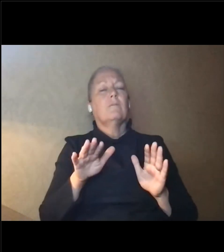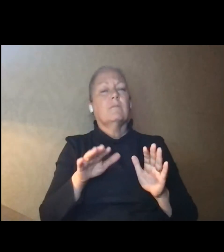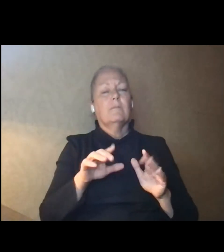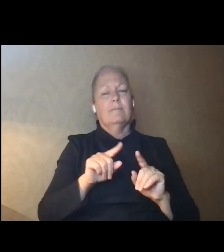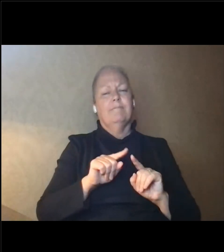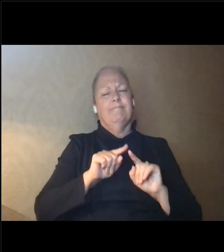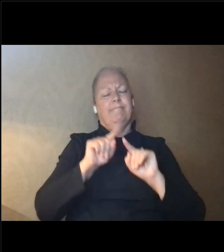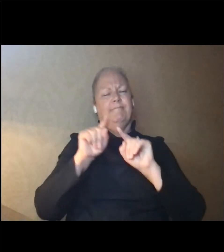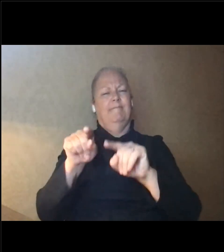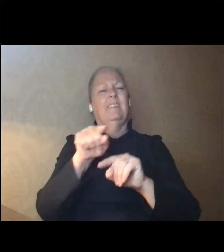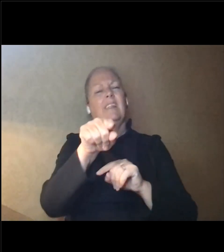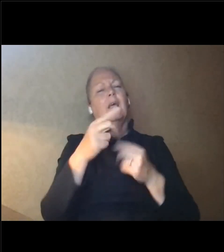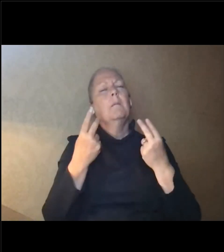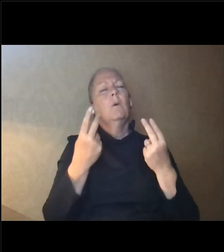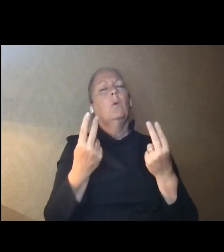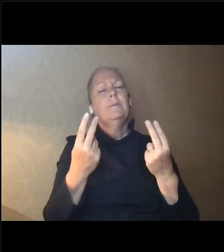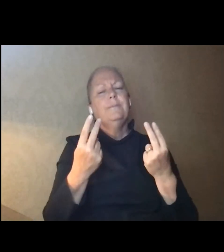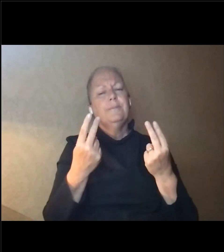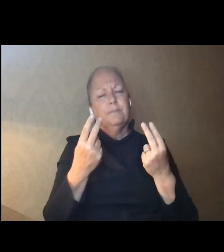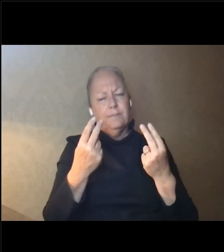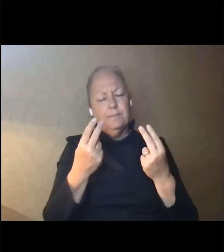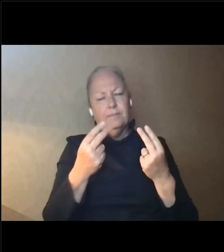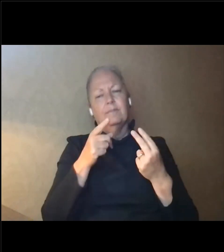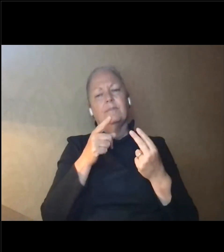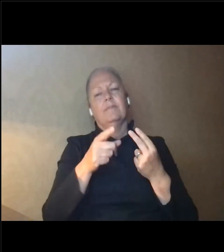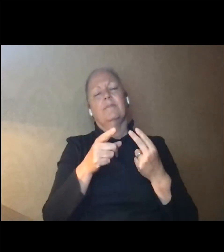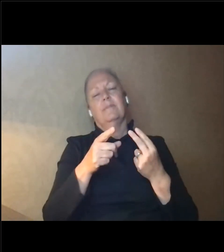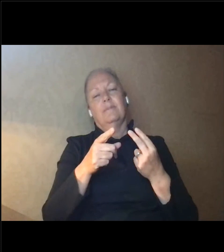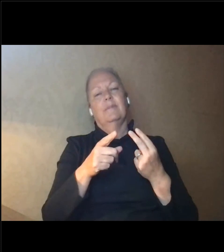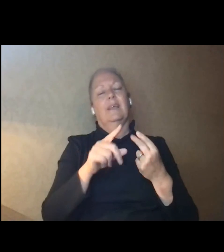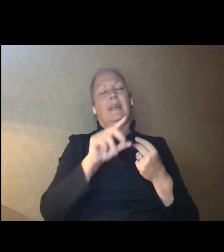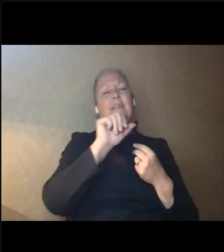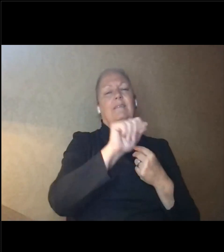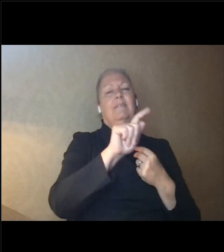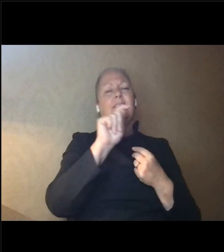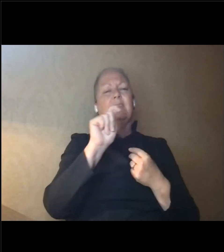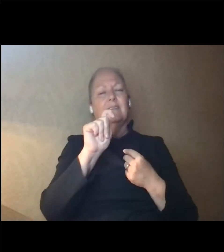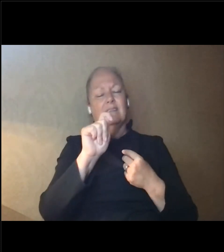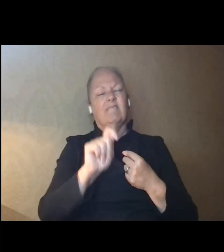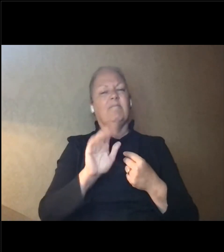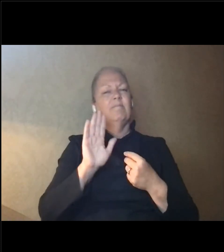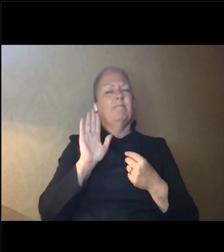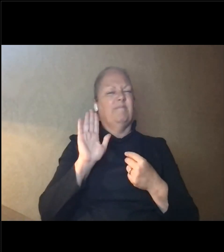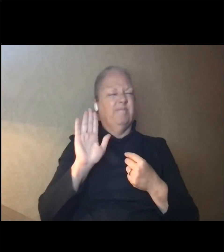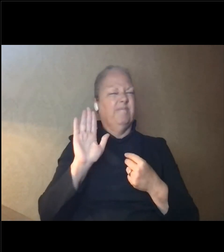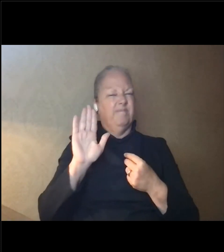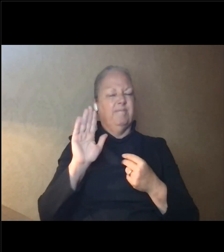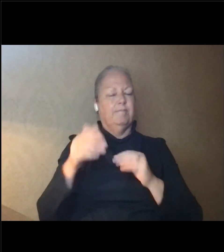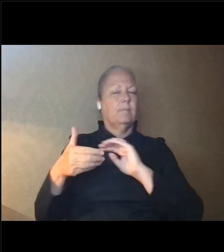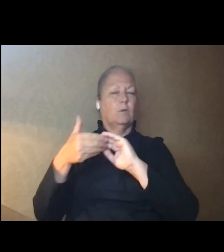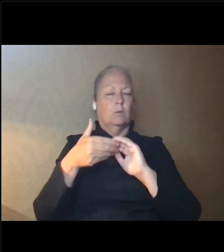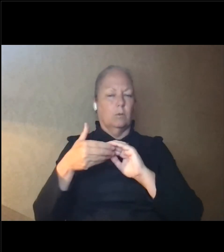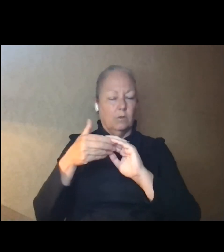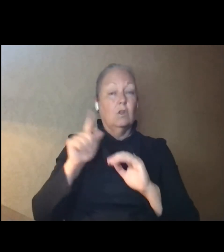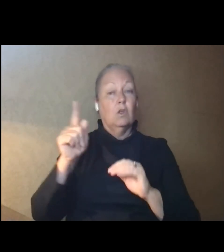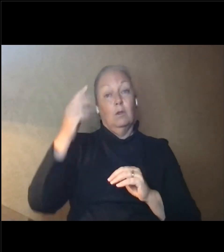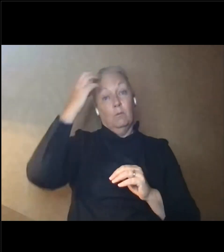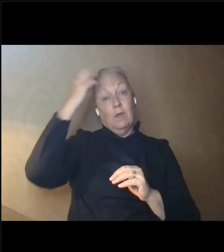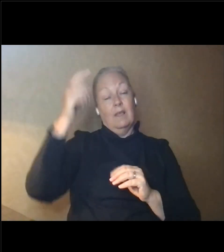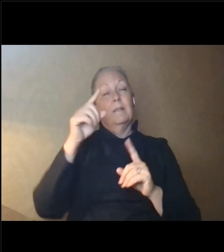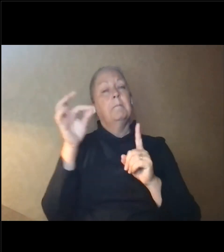important webinar on assistive technology by 80 Scale. And it was the president of Pakistan who addressed the